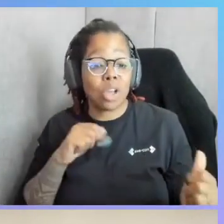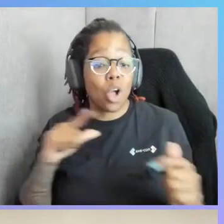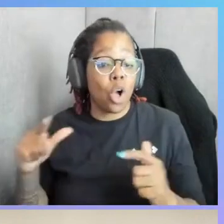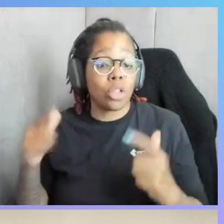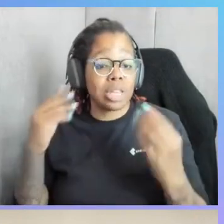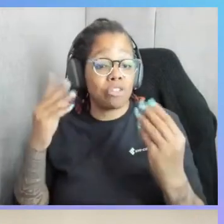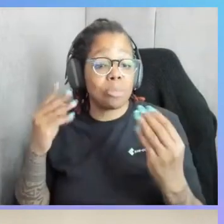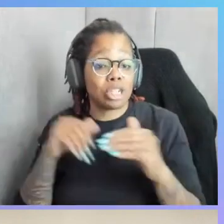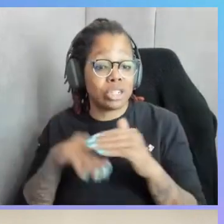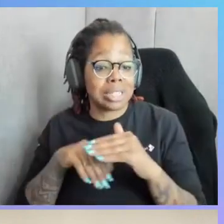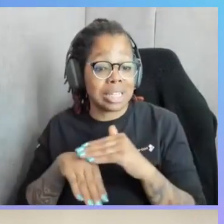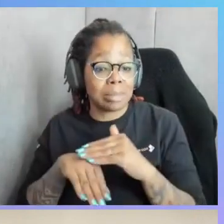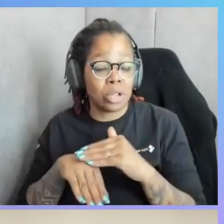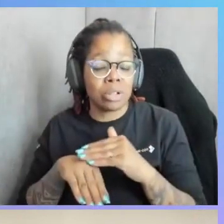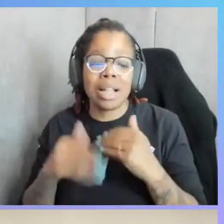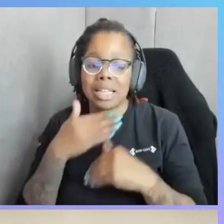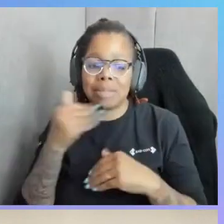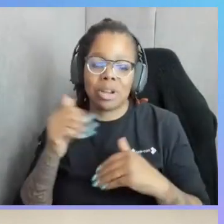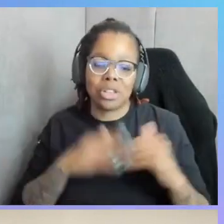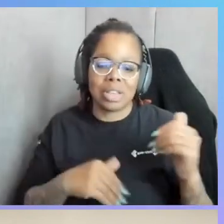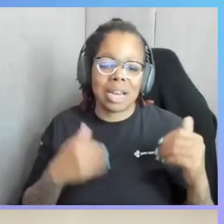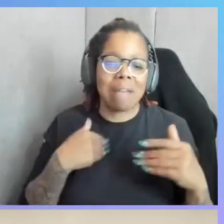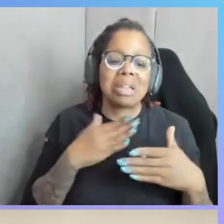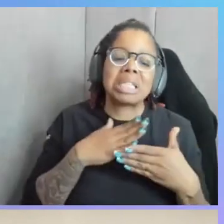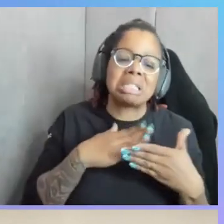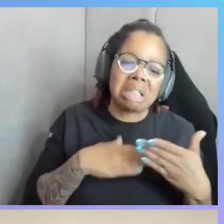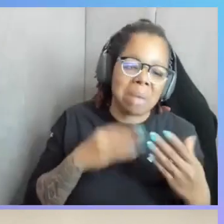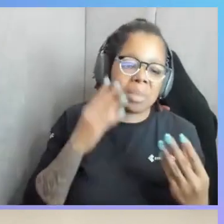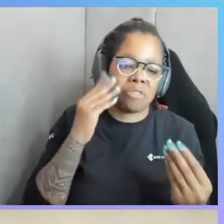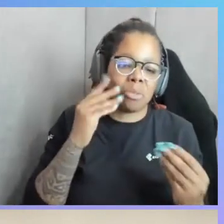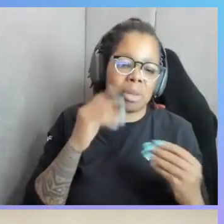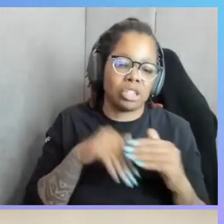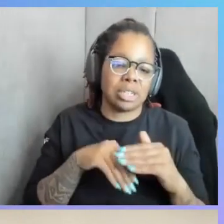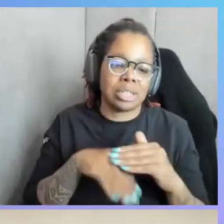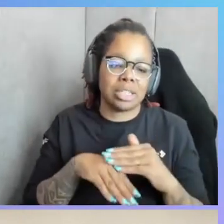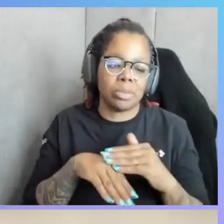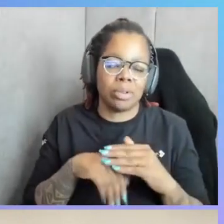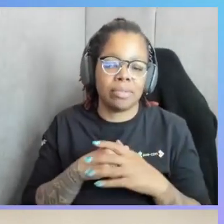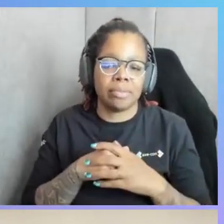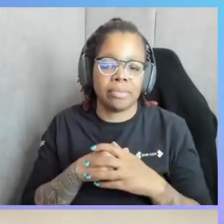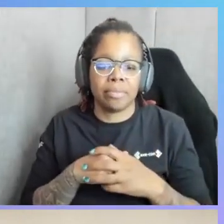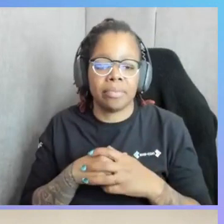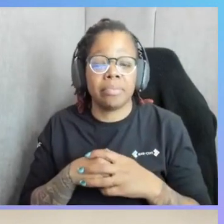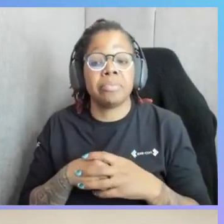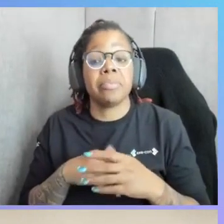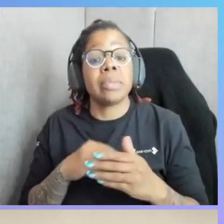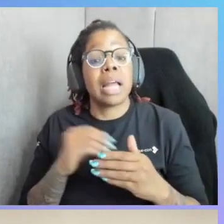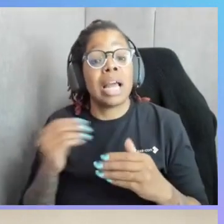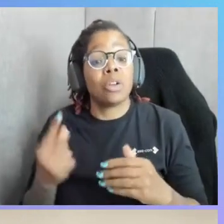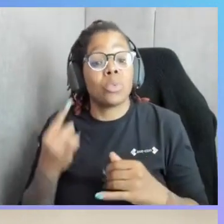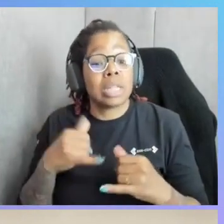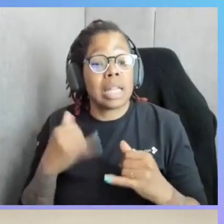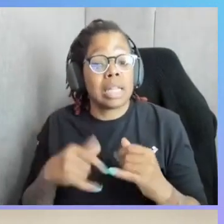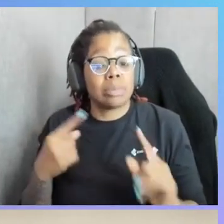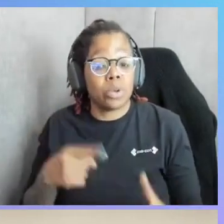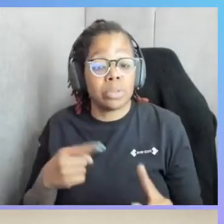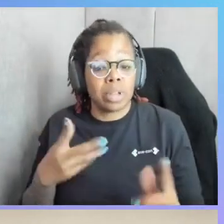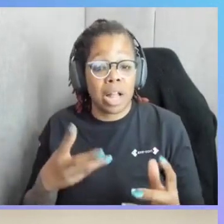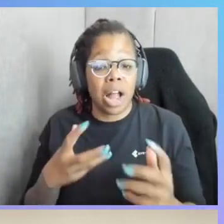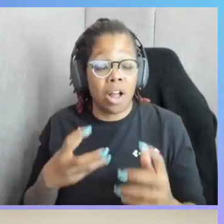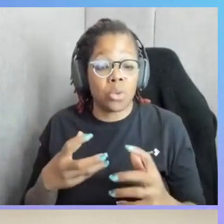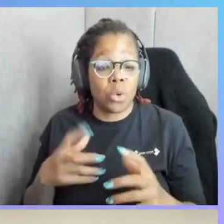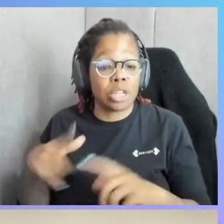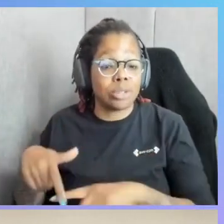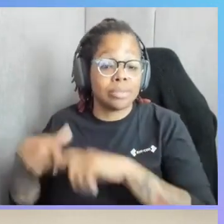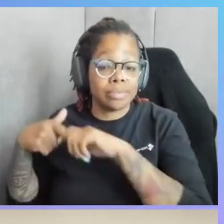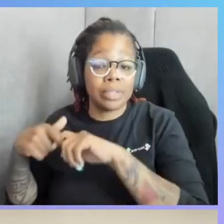information accessible is better than having some of the information accessible. And one last point, I do want to make a pit stop